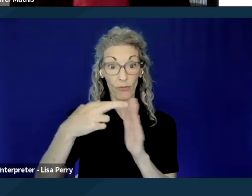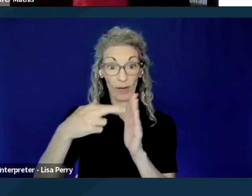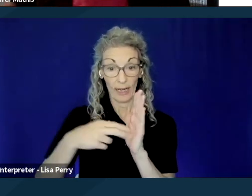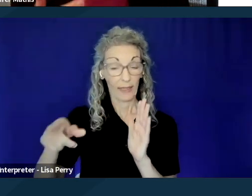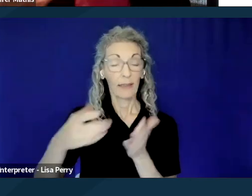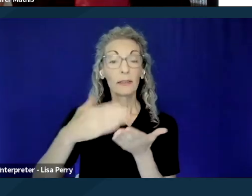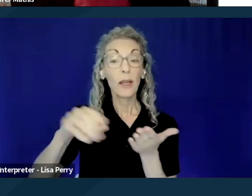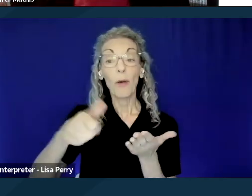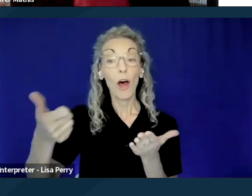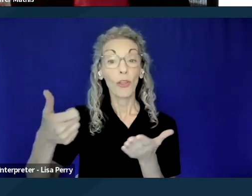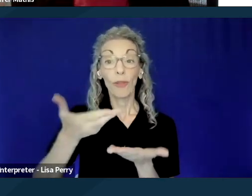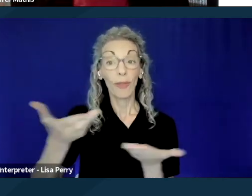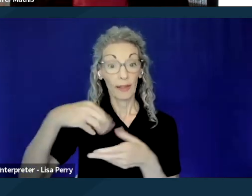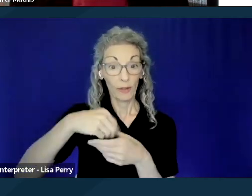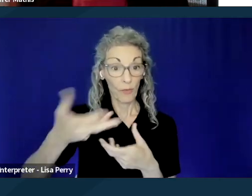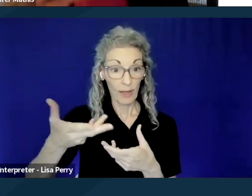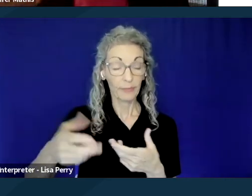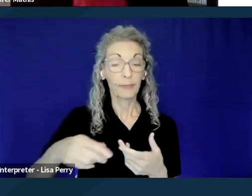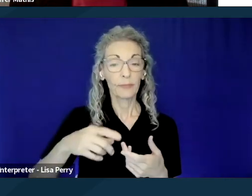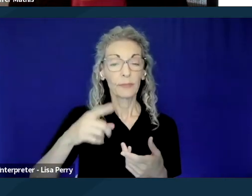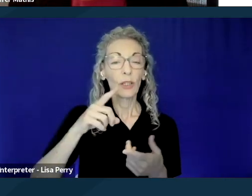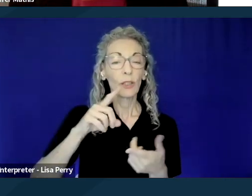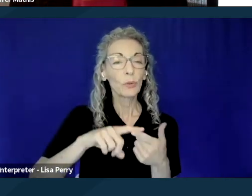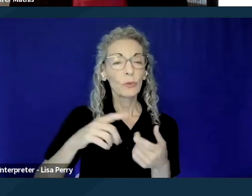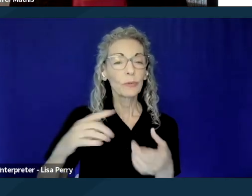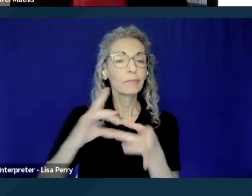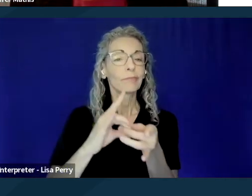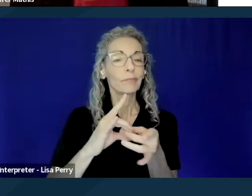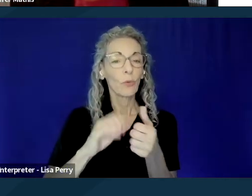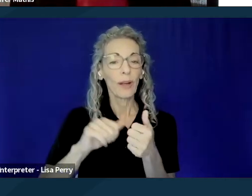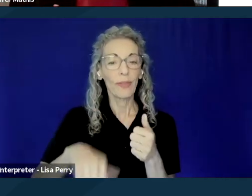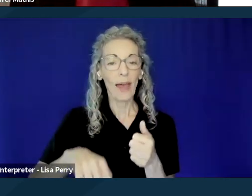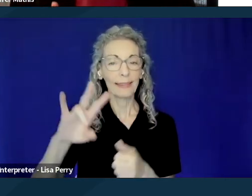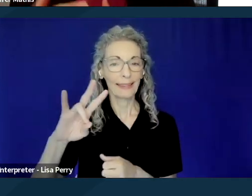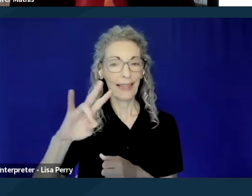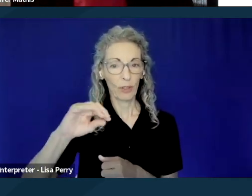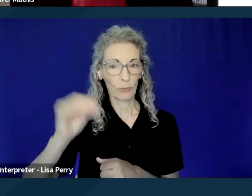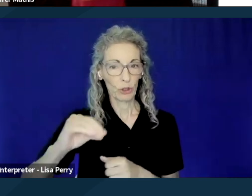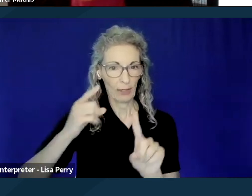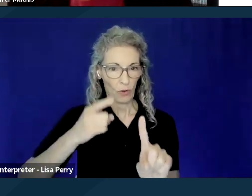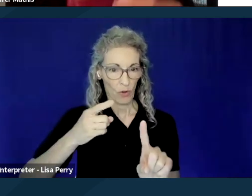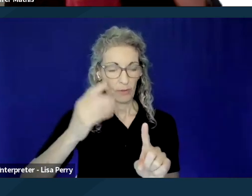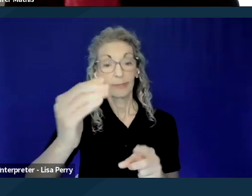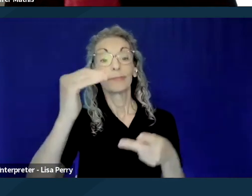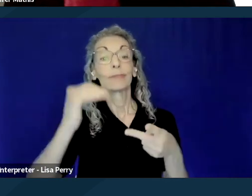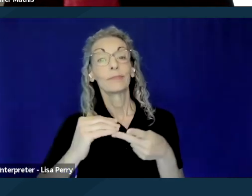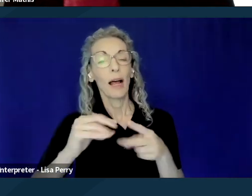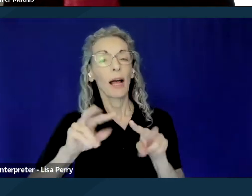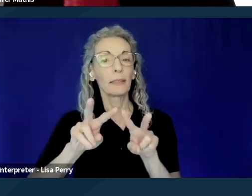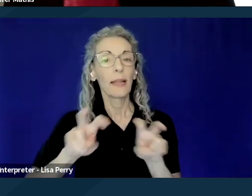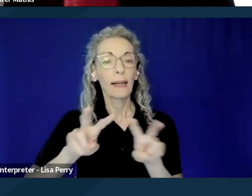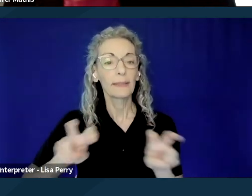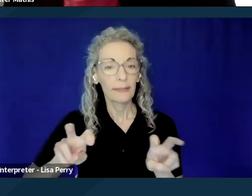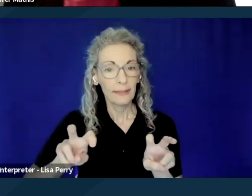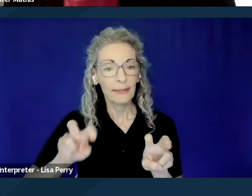go along with the benchmark, the 7% utilization goal, an analysis of